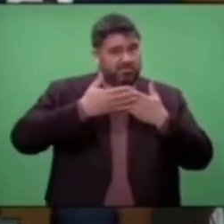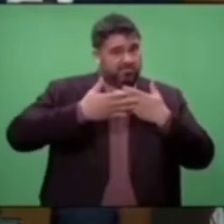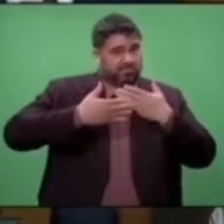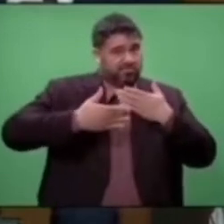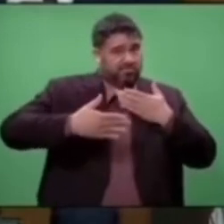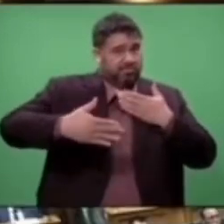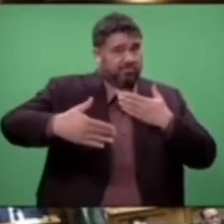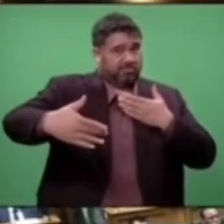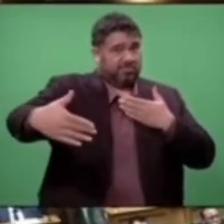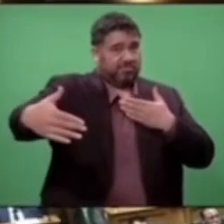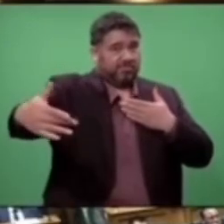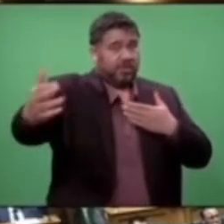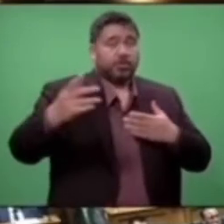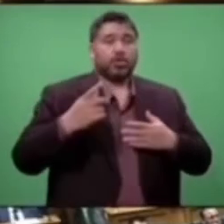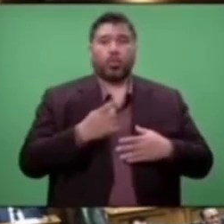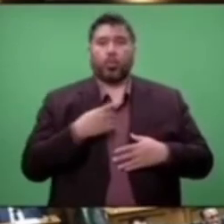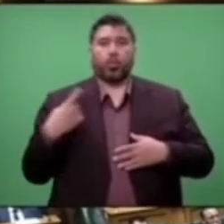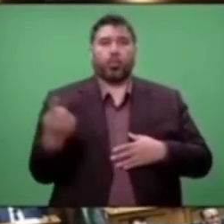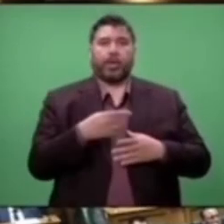happens.